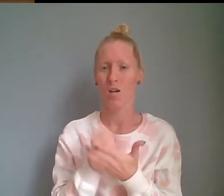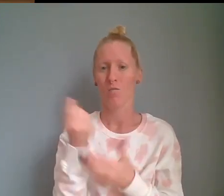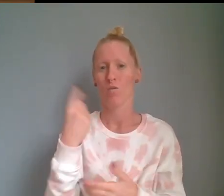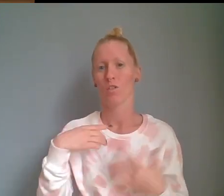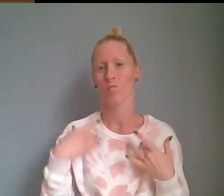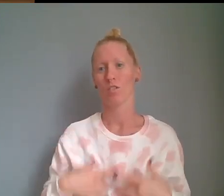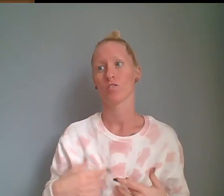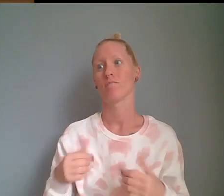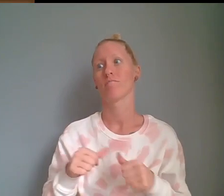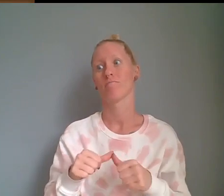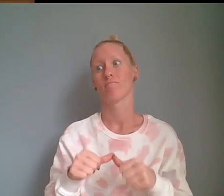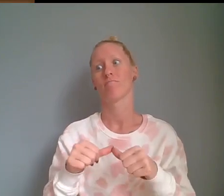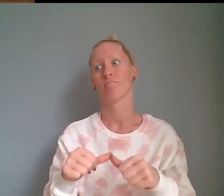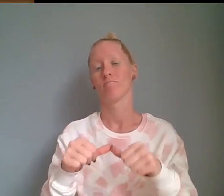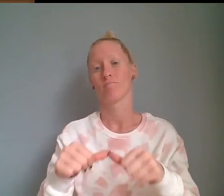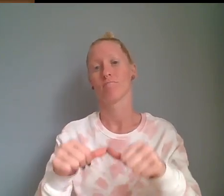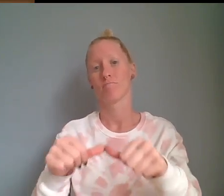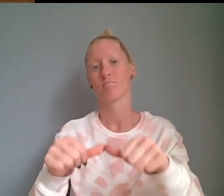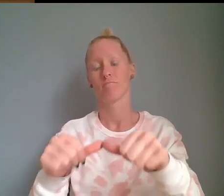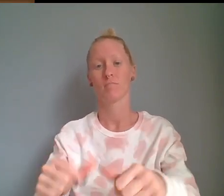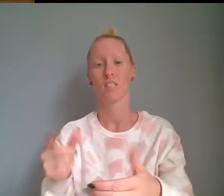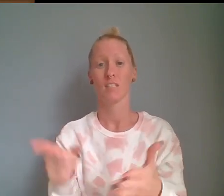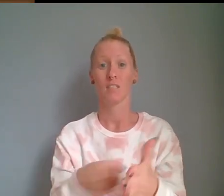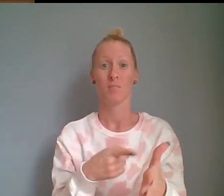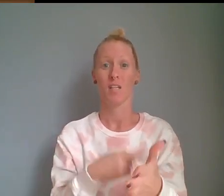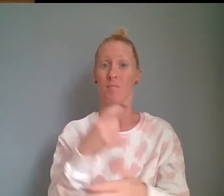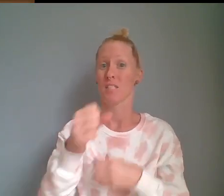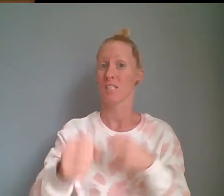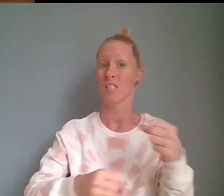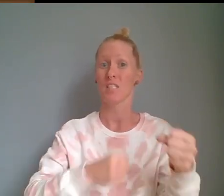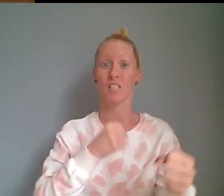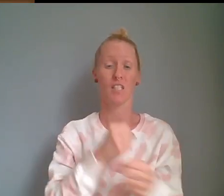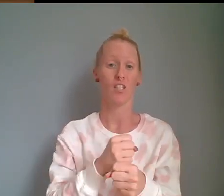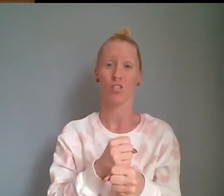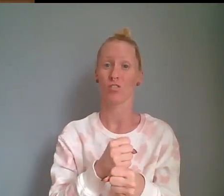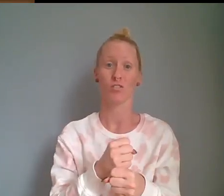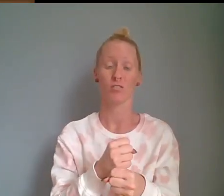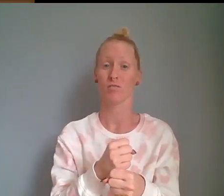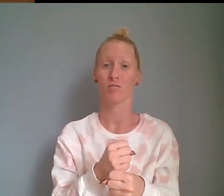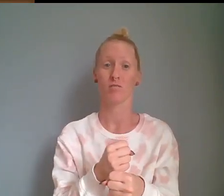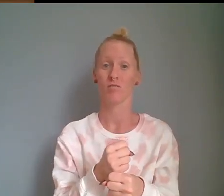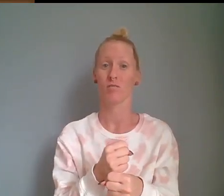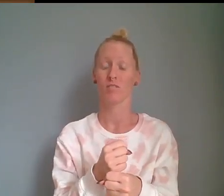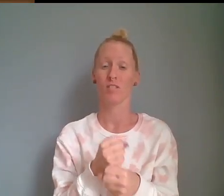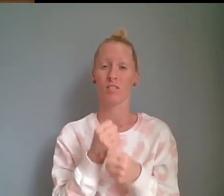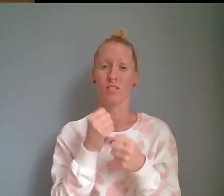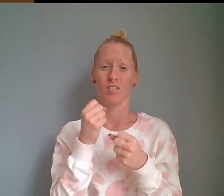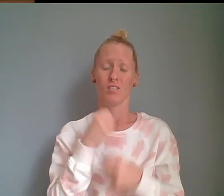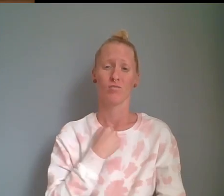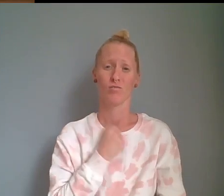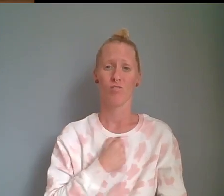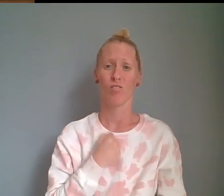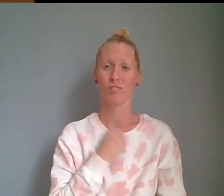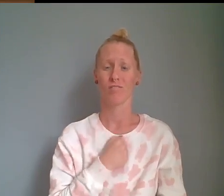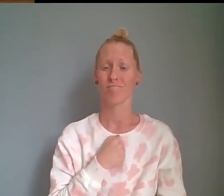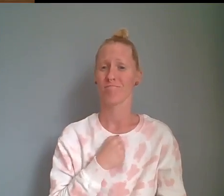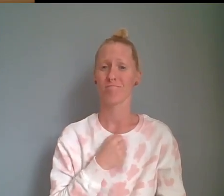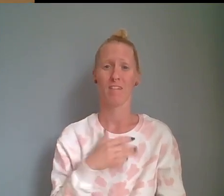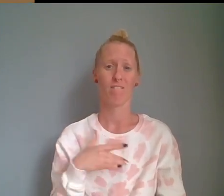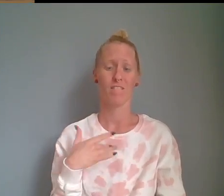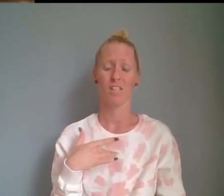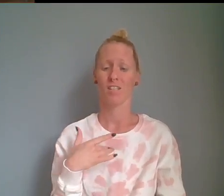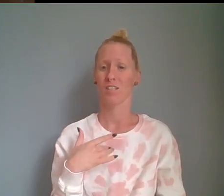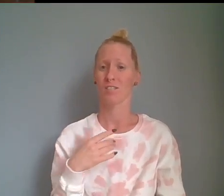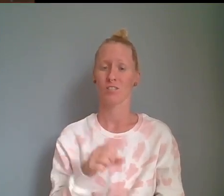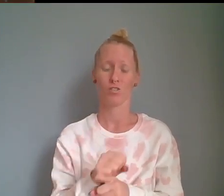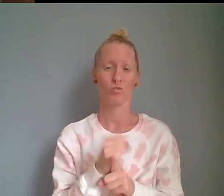they just keep going on and going on, sometimes for years, in a very sorry state, before sometimes